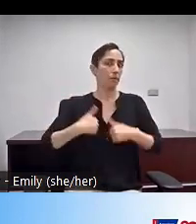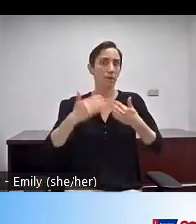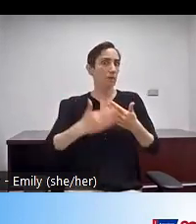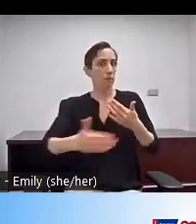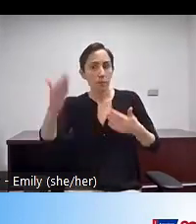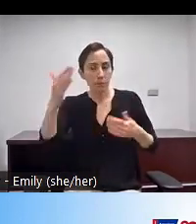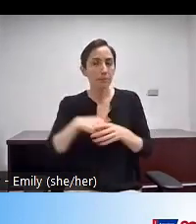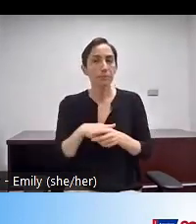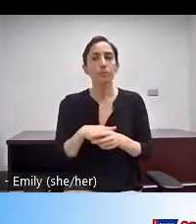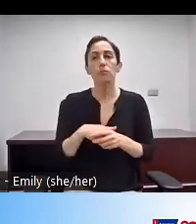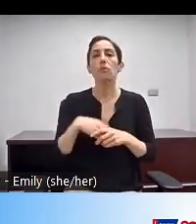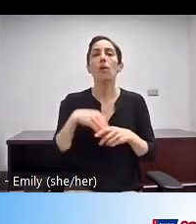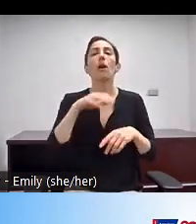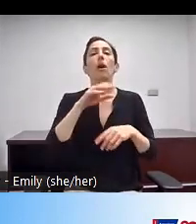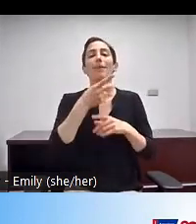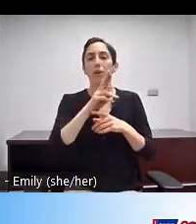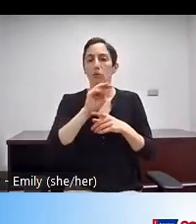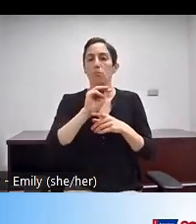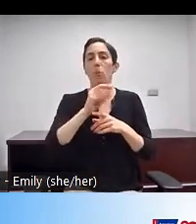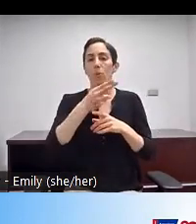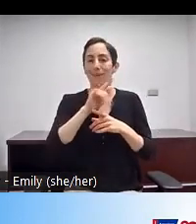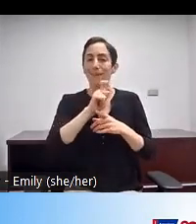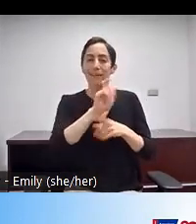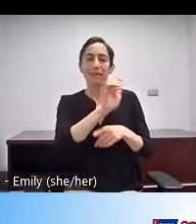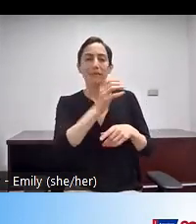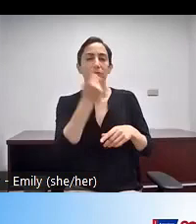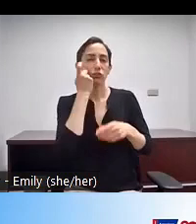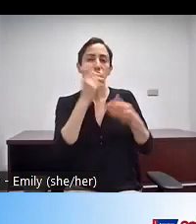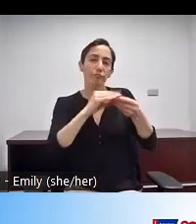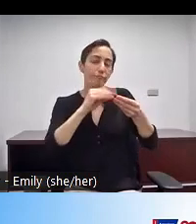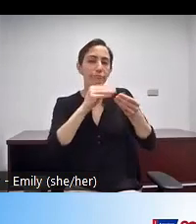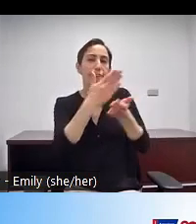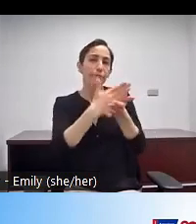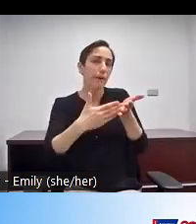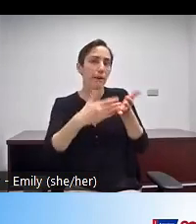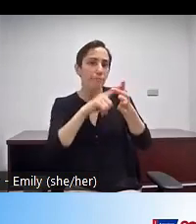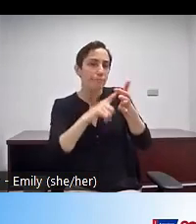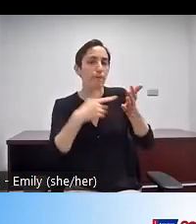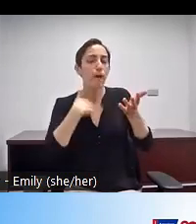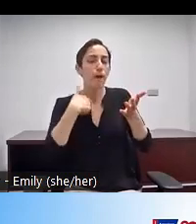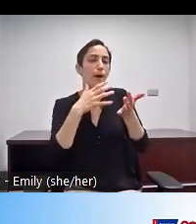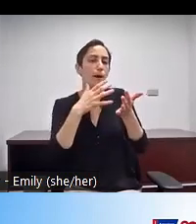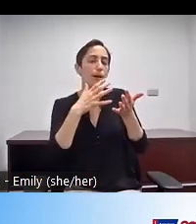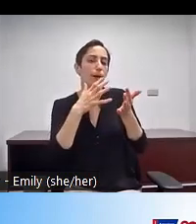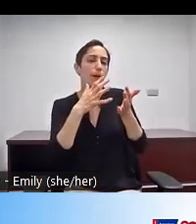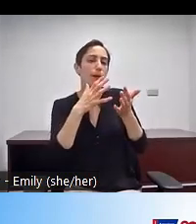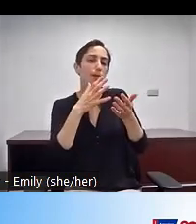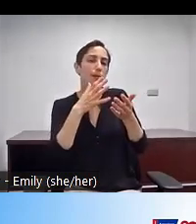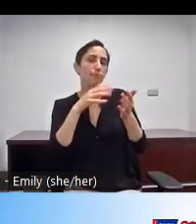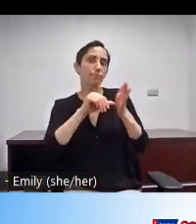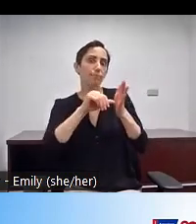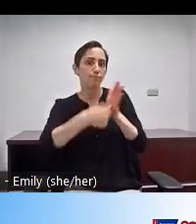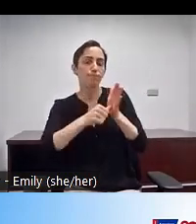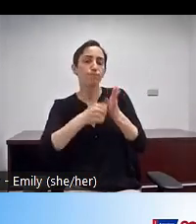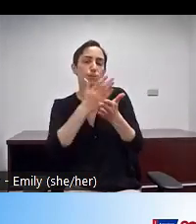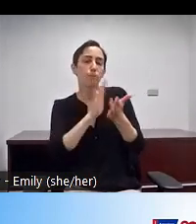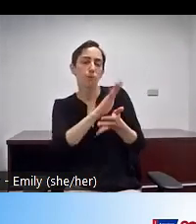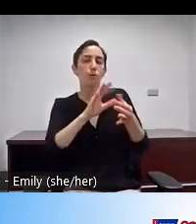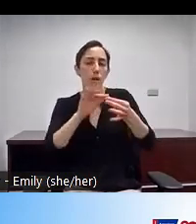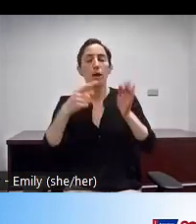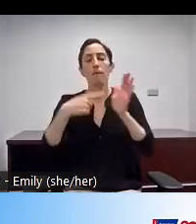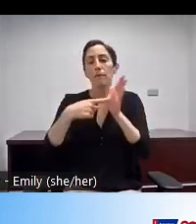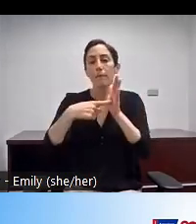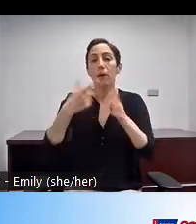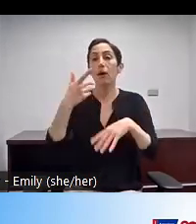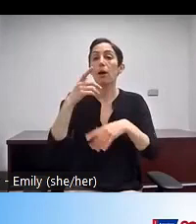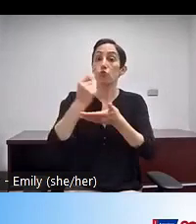with you, cancer treatment is much better, and it's getting better all the time through research, such as the research being done